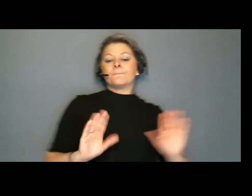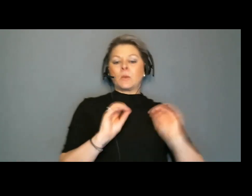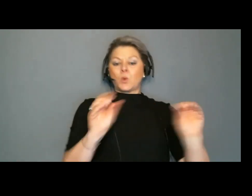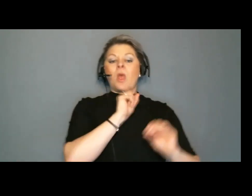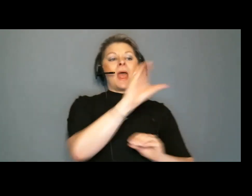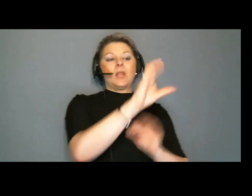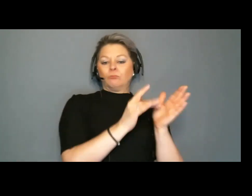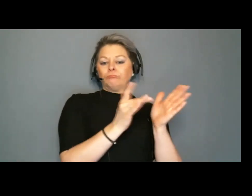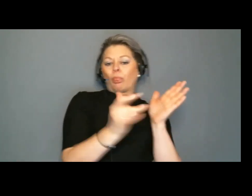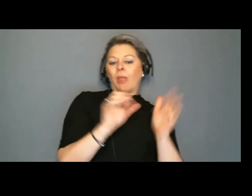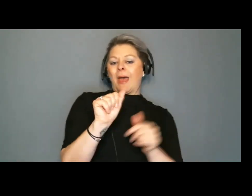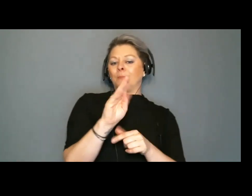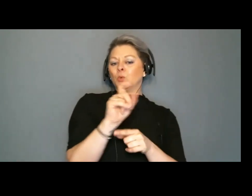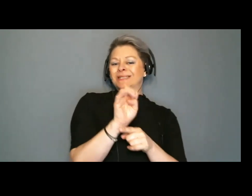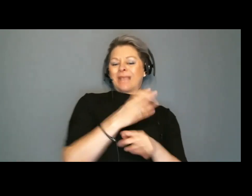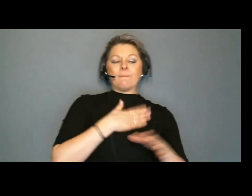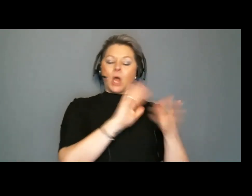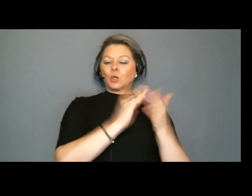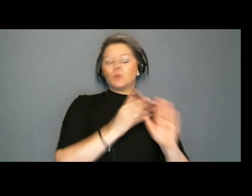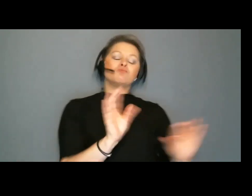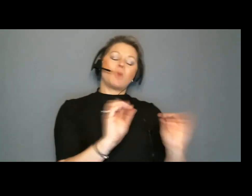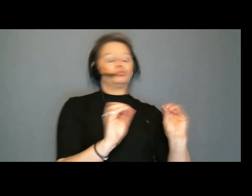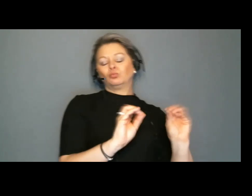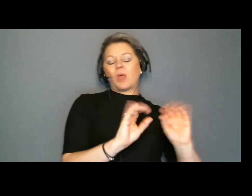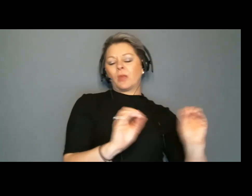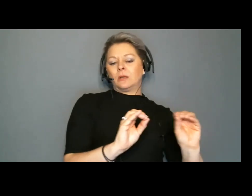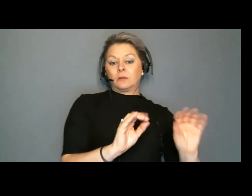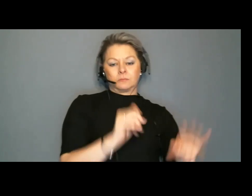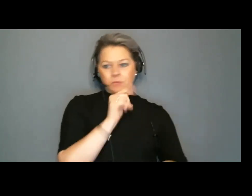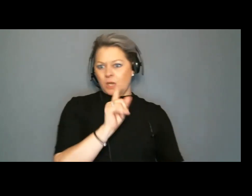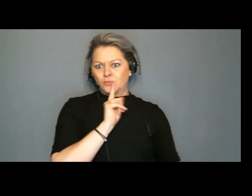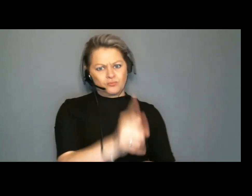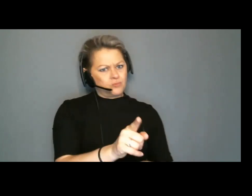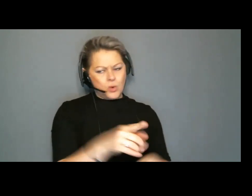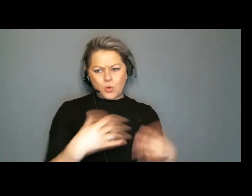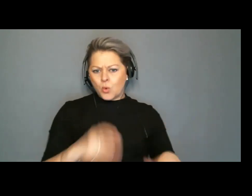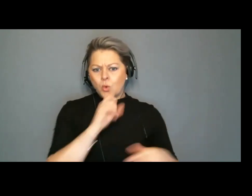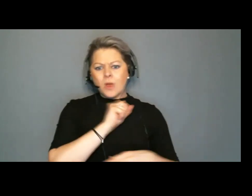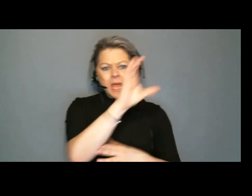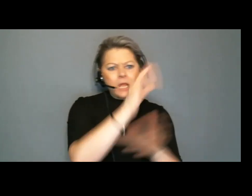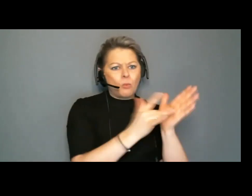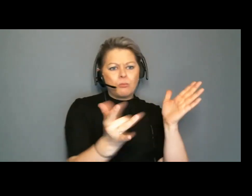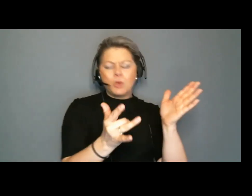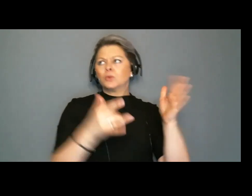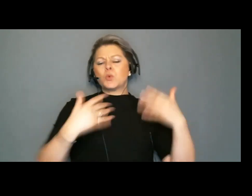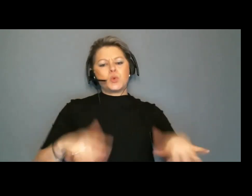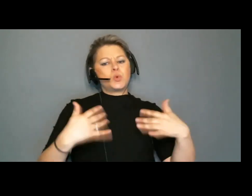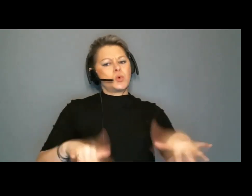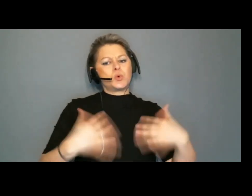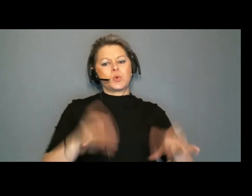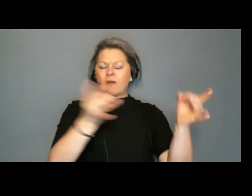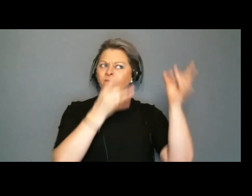community. Well, actually, that's not true. Elder abuse is alive and well in Newfoundland and